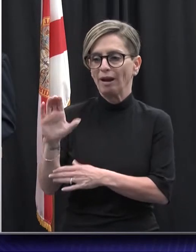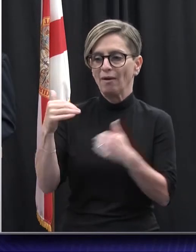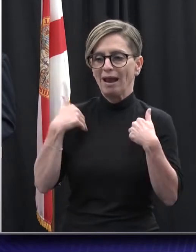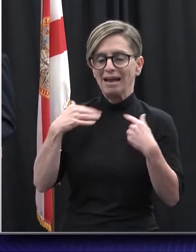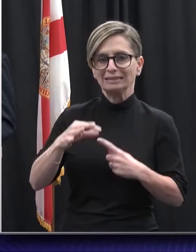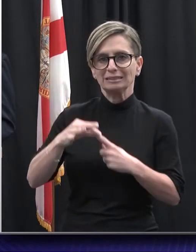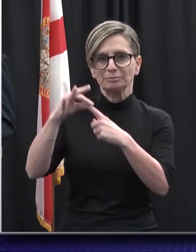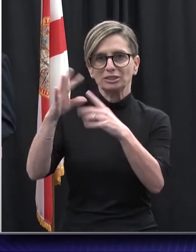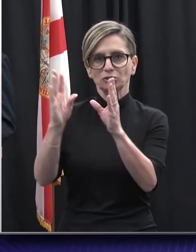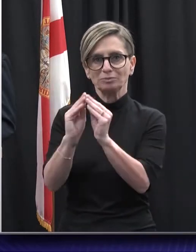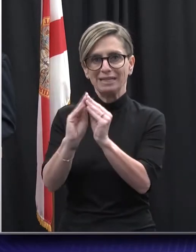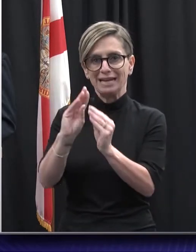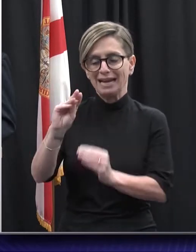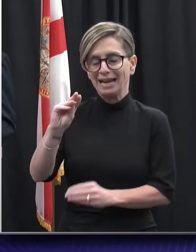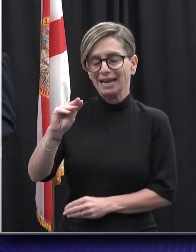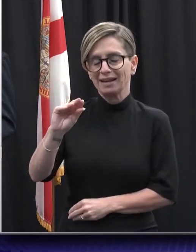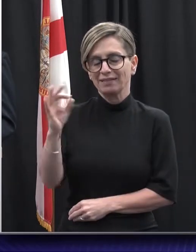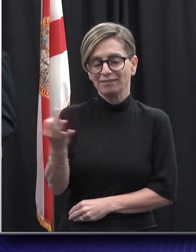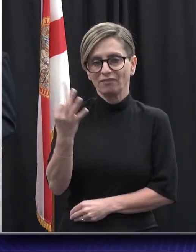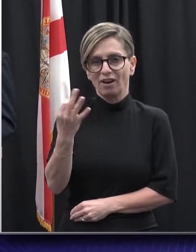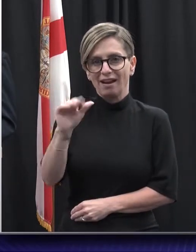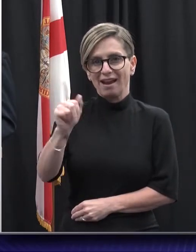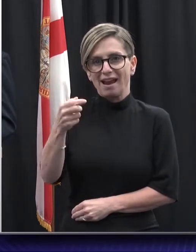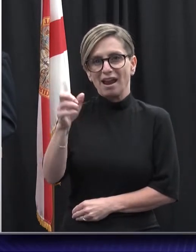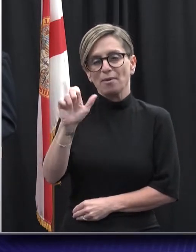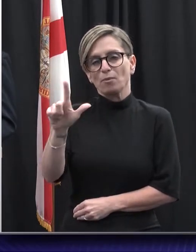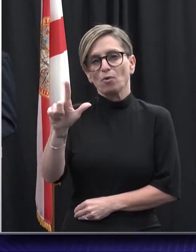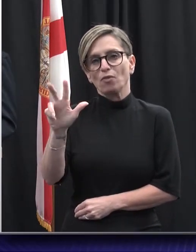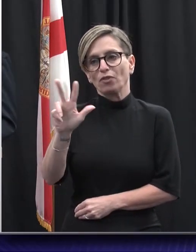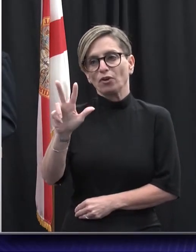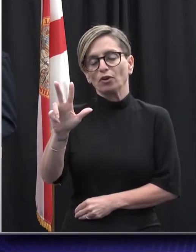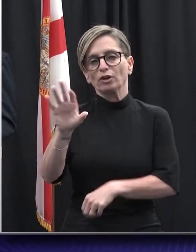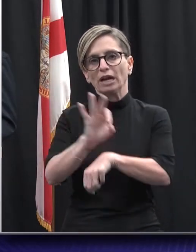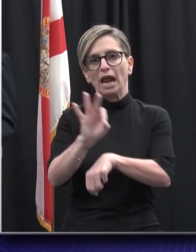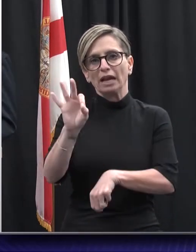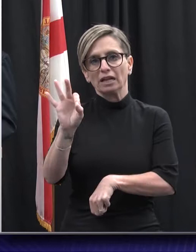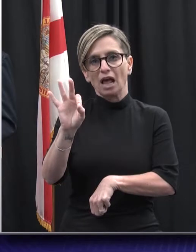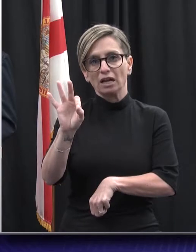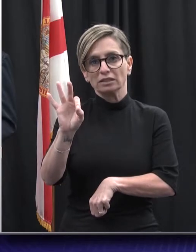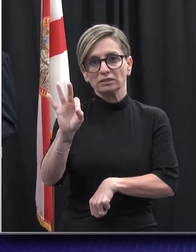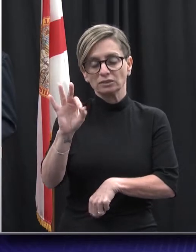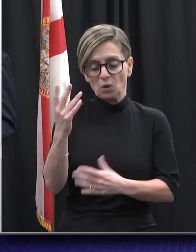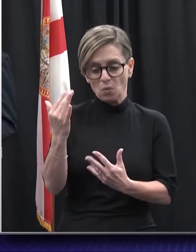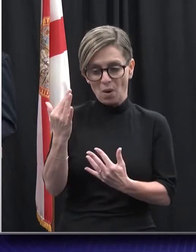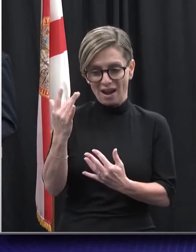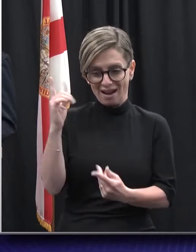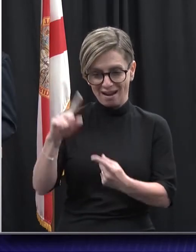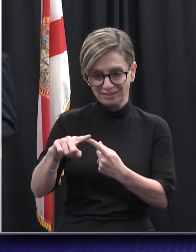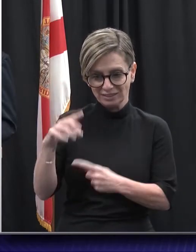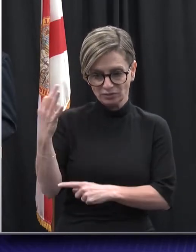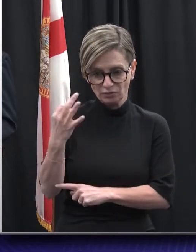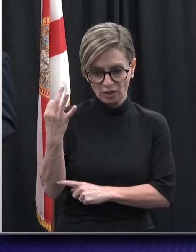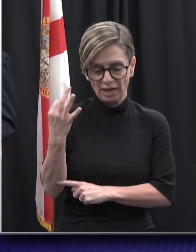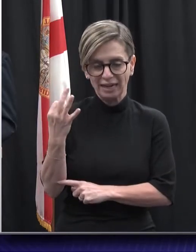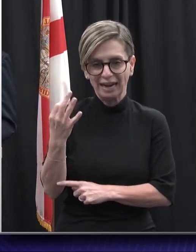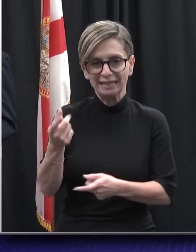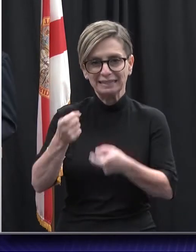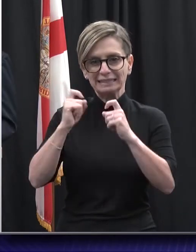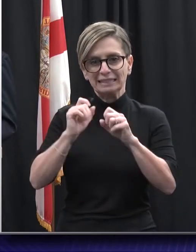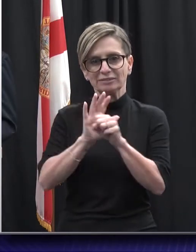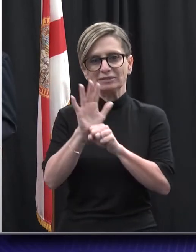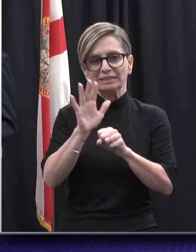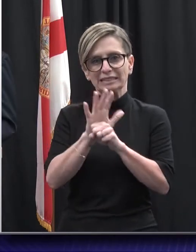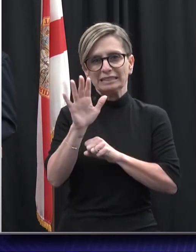April 3rd at 9 a.m. Waiting until Friday will provide reasonable notice for our meeting. At our